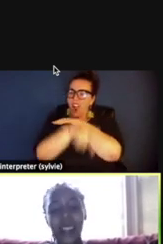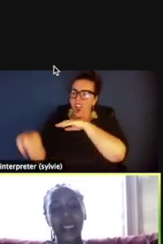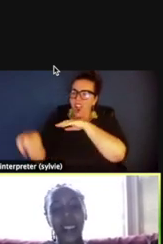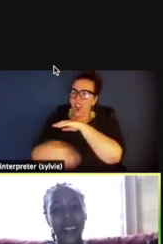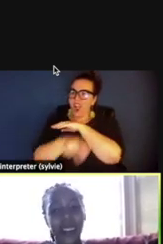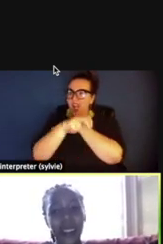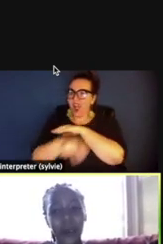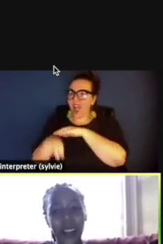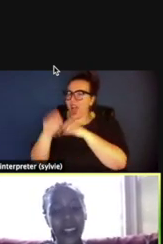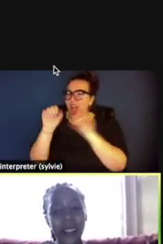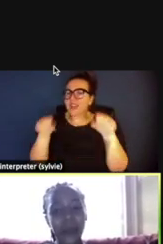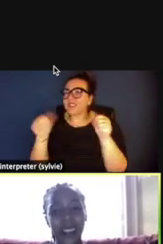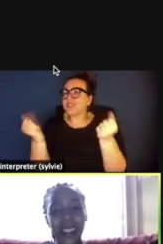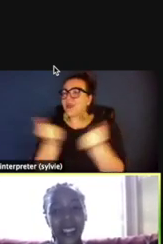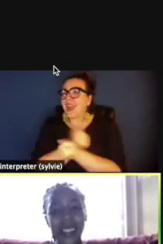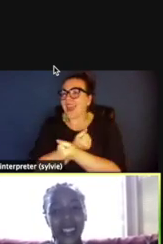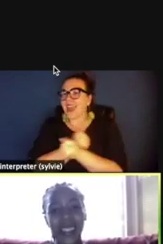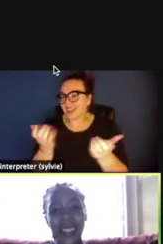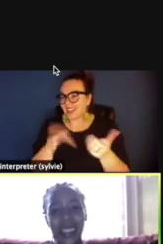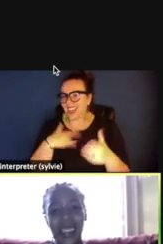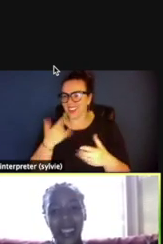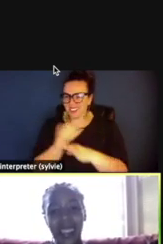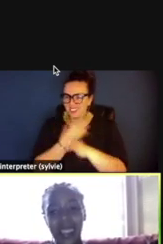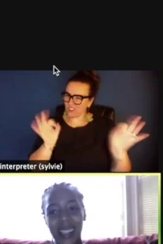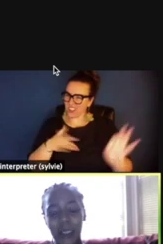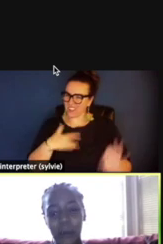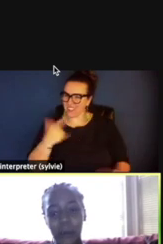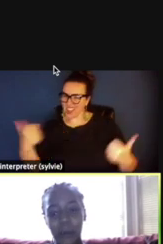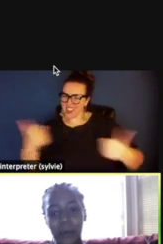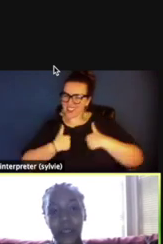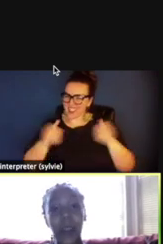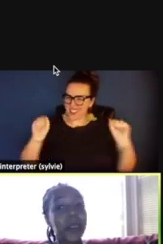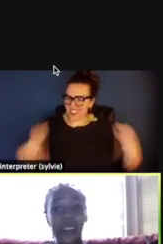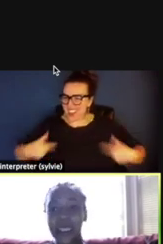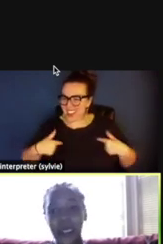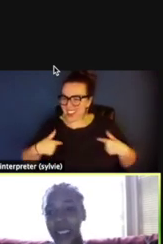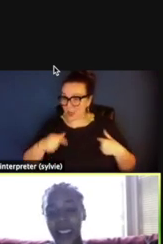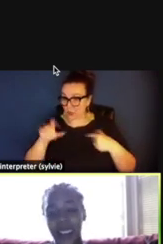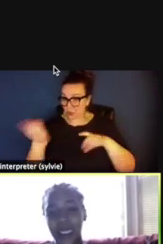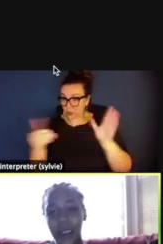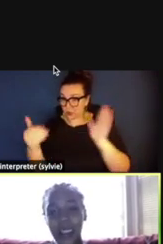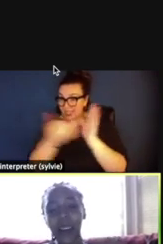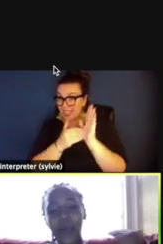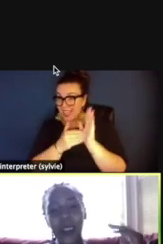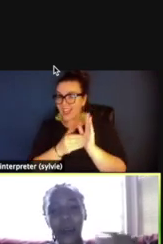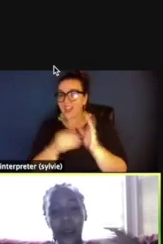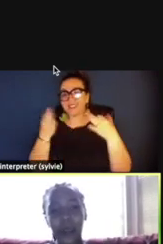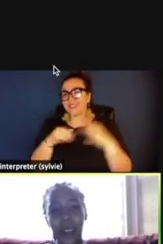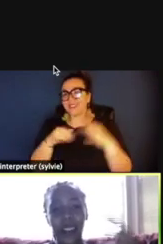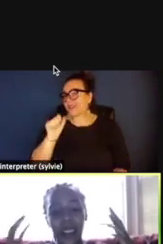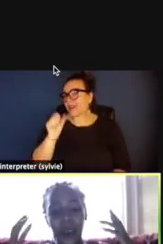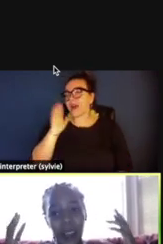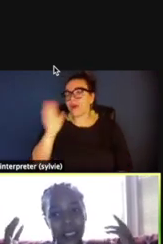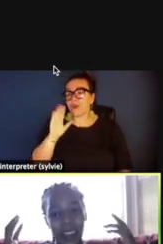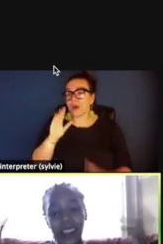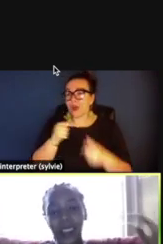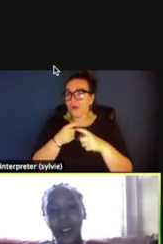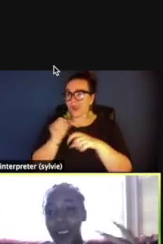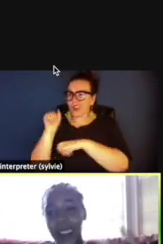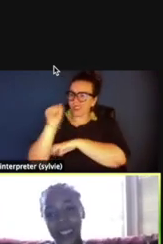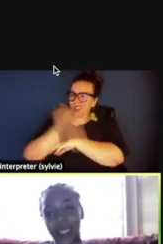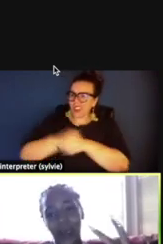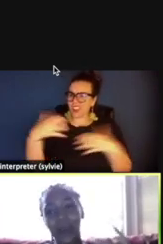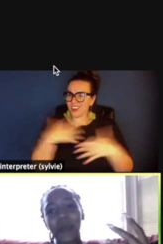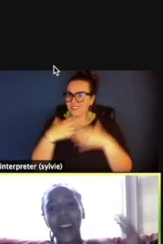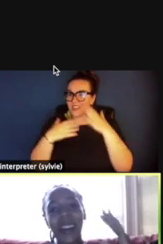So it was definitely a very liberating experience. So you would do it again? I would definitely do it again. By the time you get over your fear, and like you actually, I close